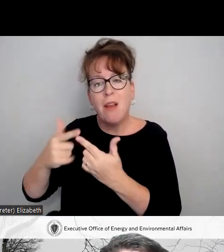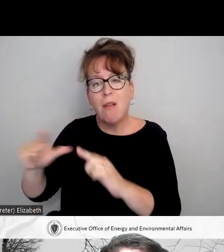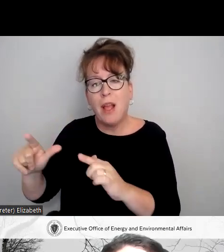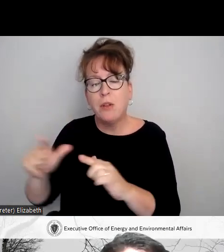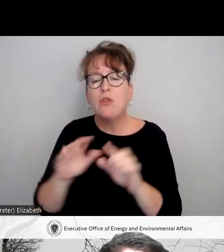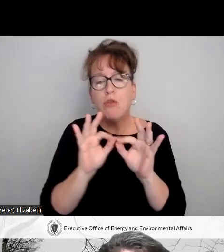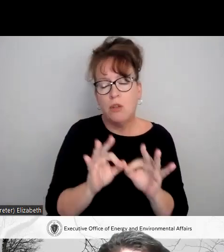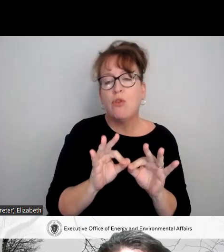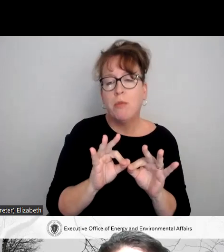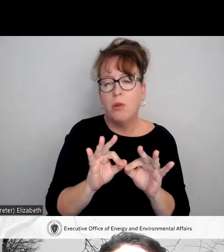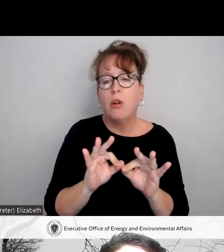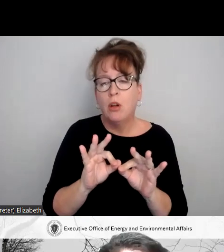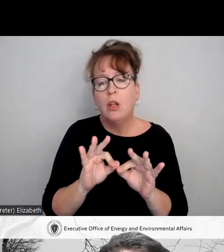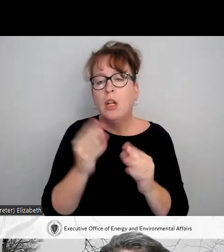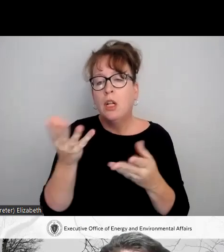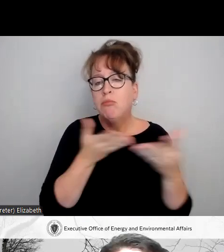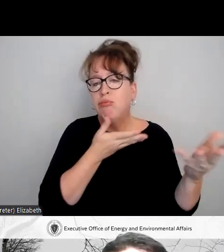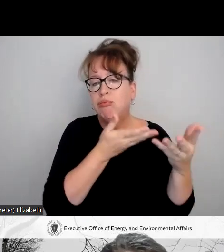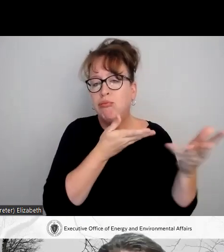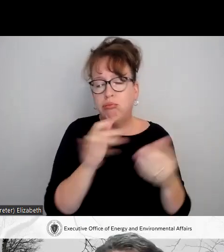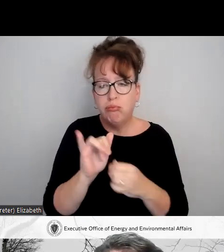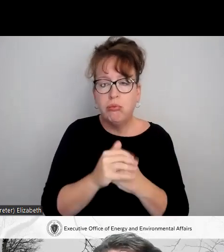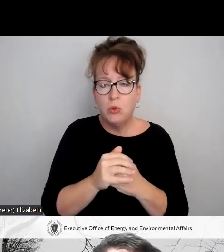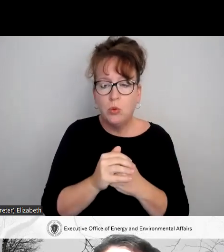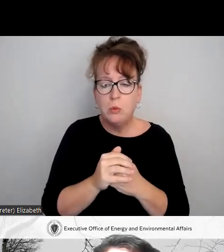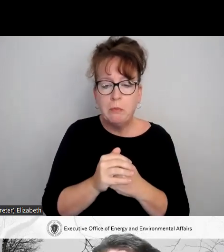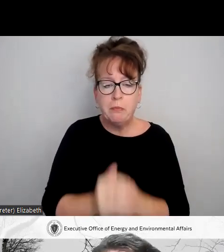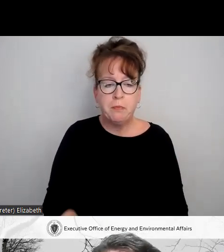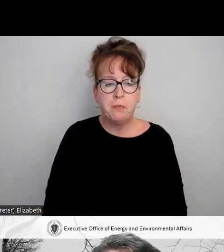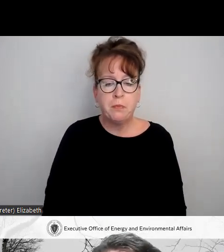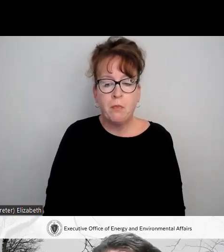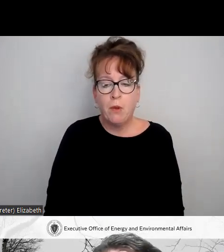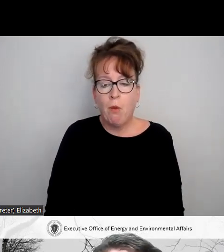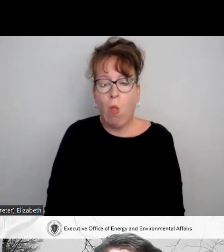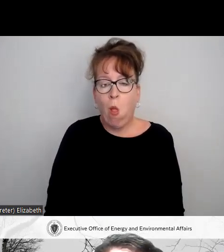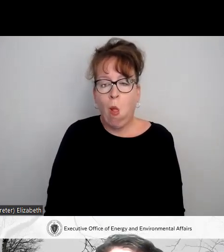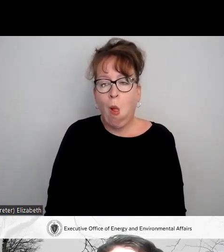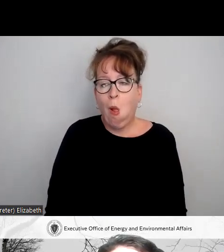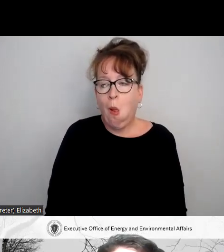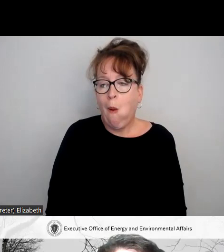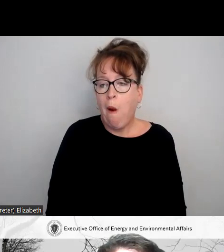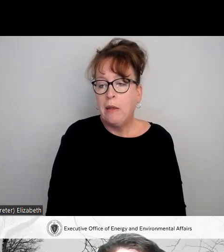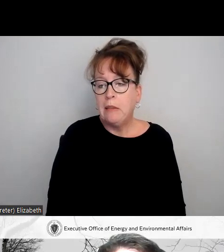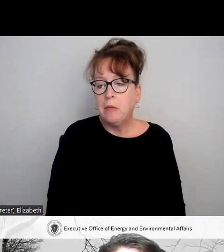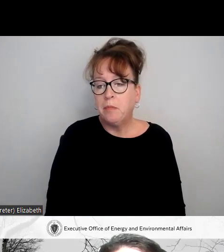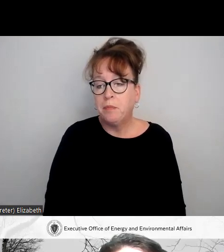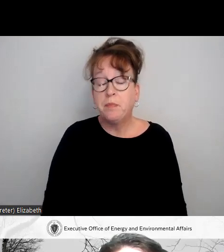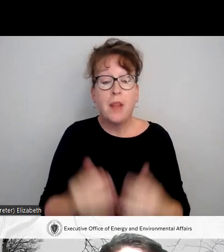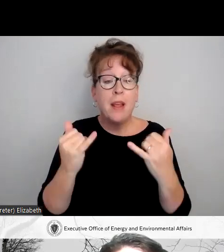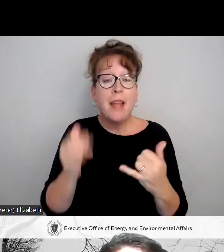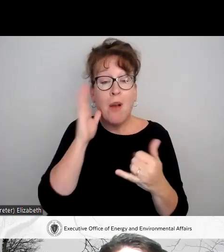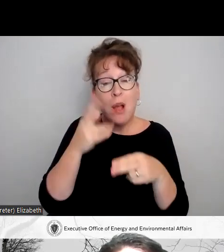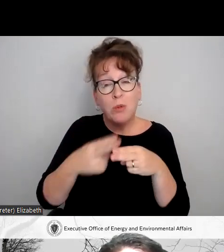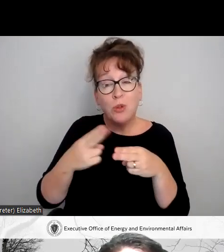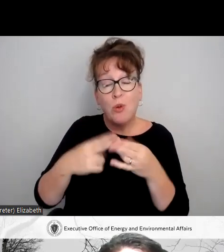translating so that the English speakers can understand what the Portuguese speakers are saying. I'm going to be talking momentarily